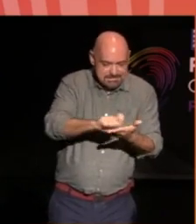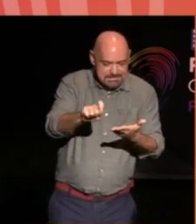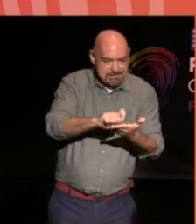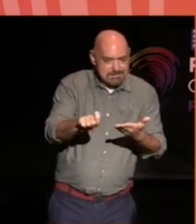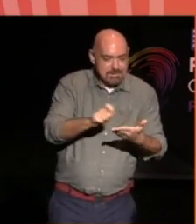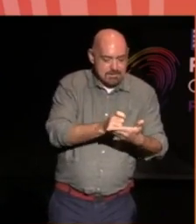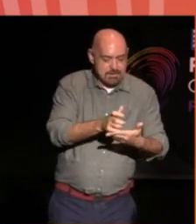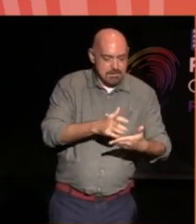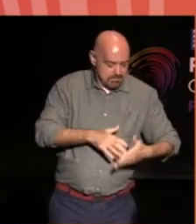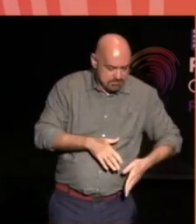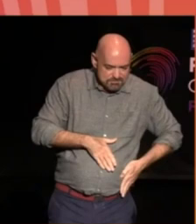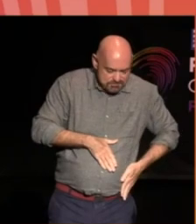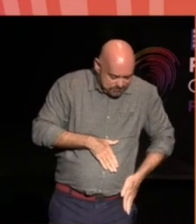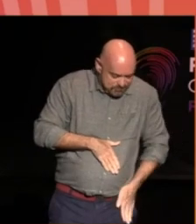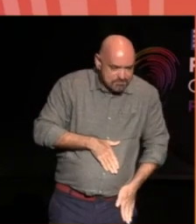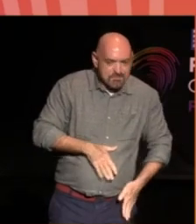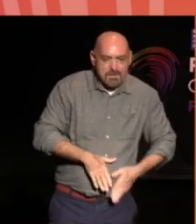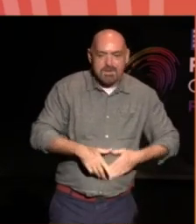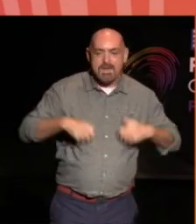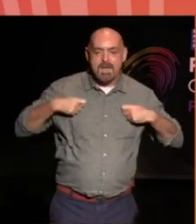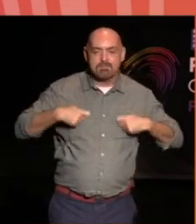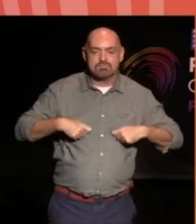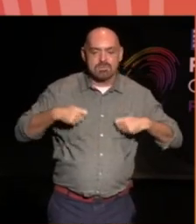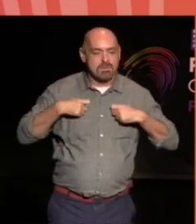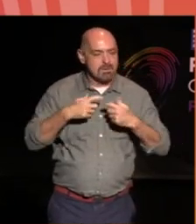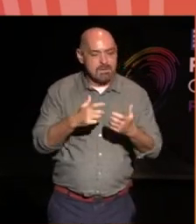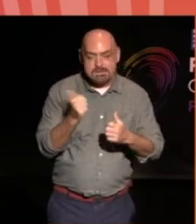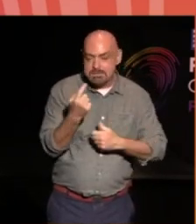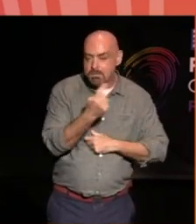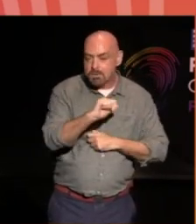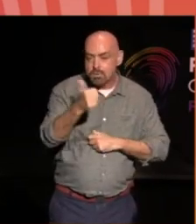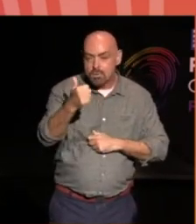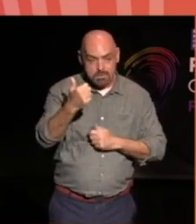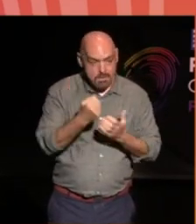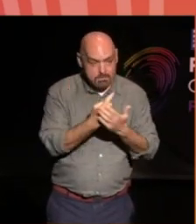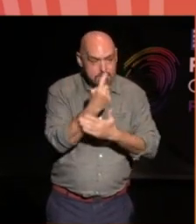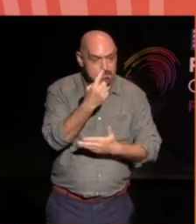side of an apron. Something good has happened here.